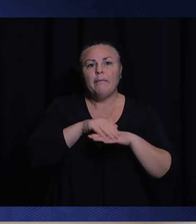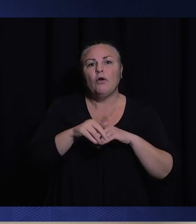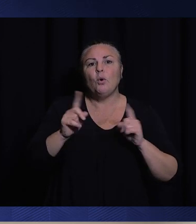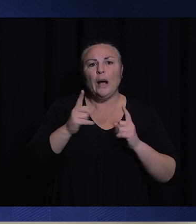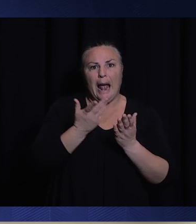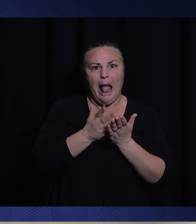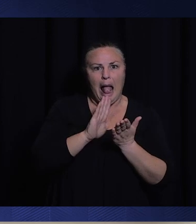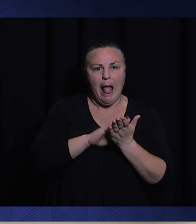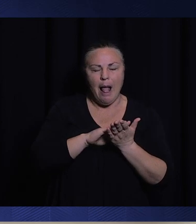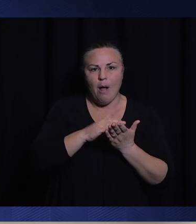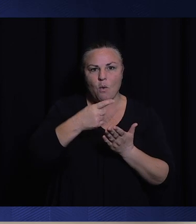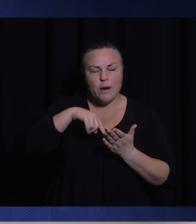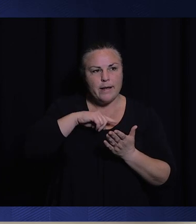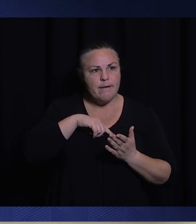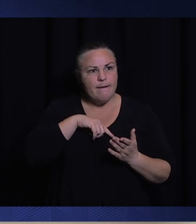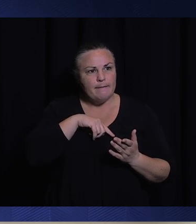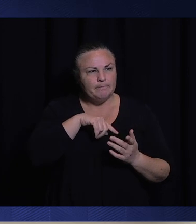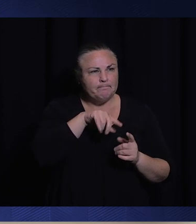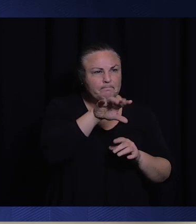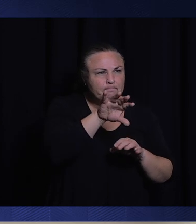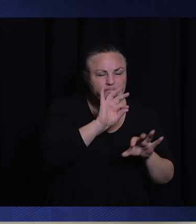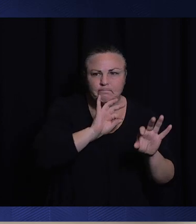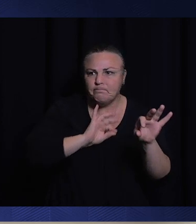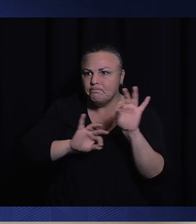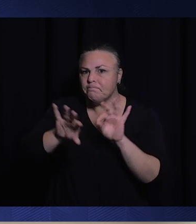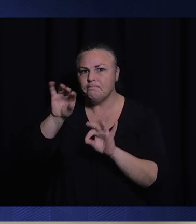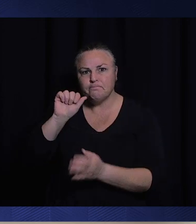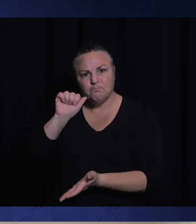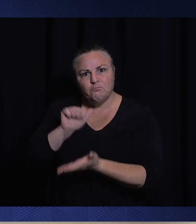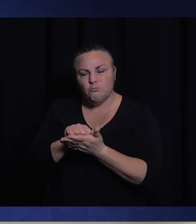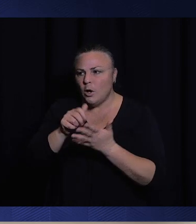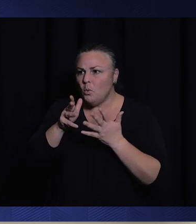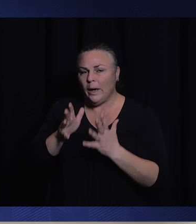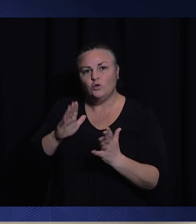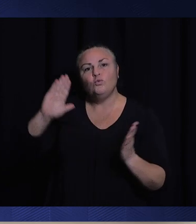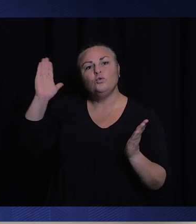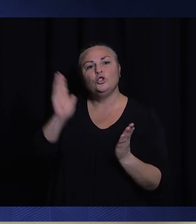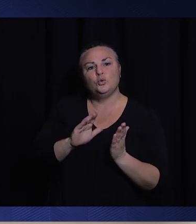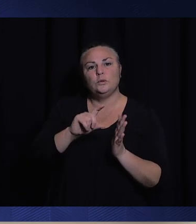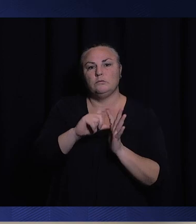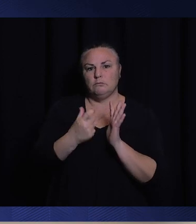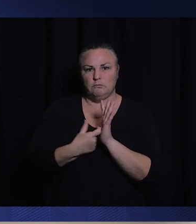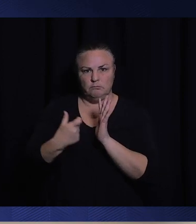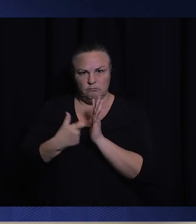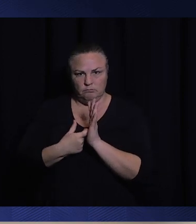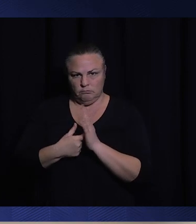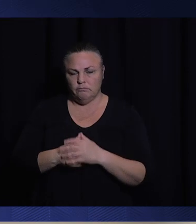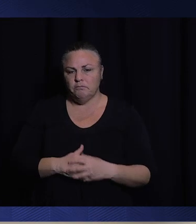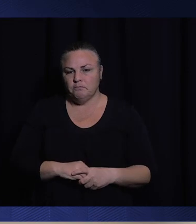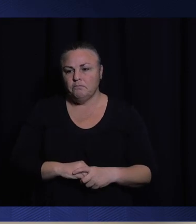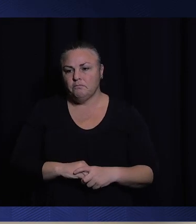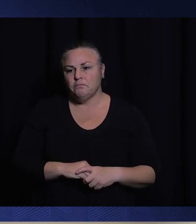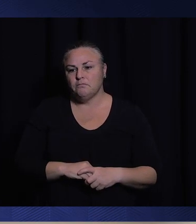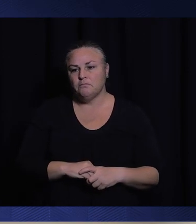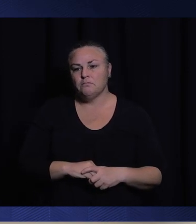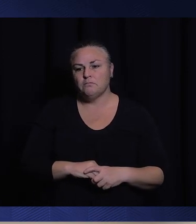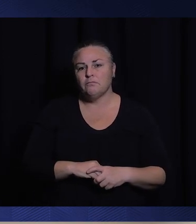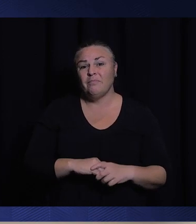messages, but delving into the ecosystem services. So Dr. Wong, over to you.